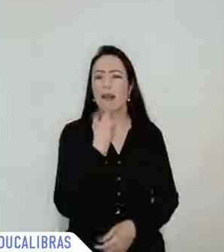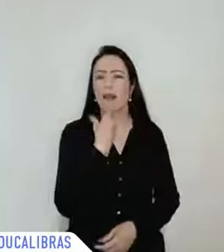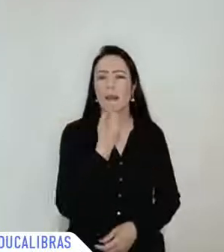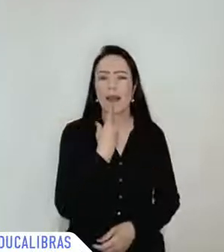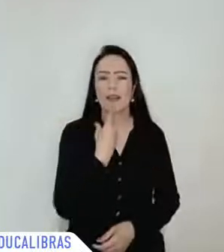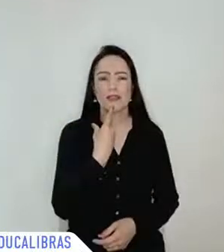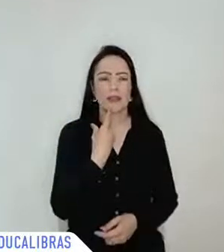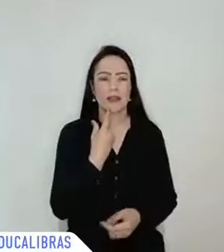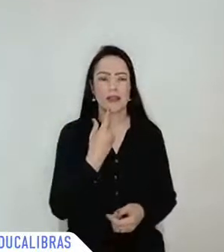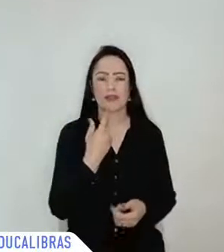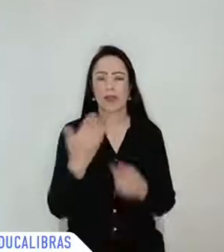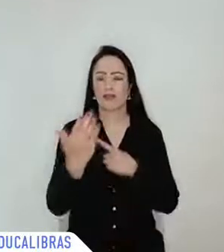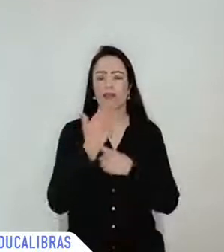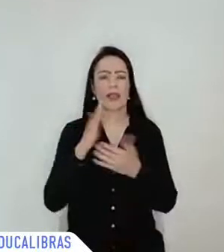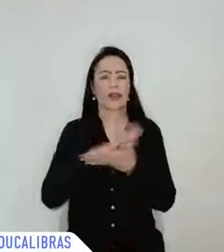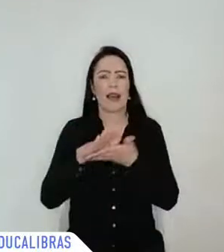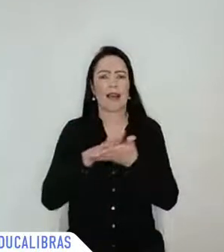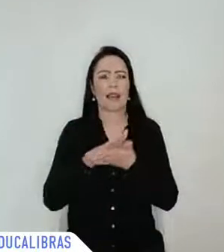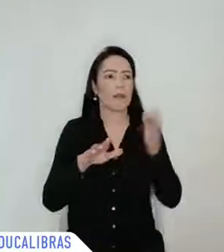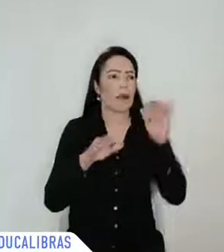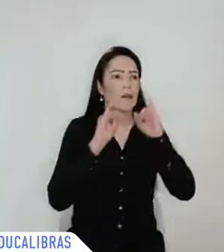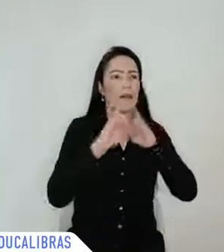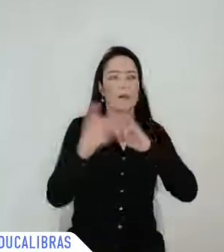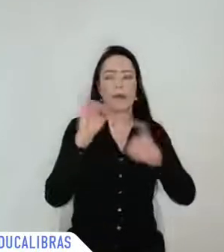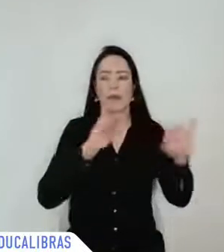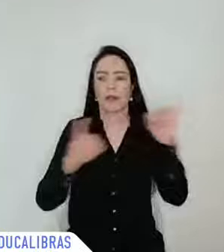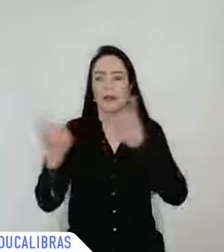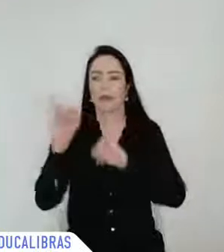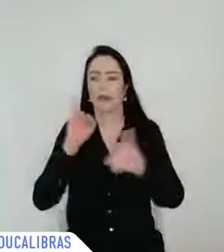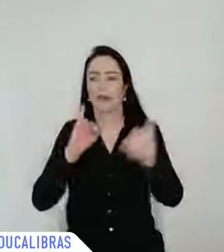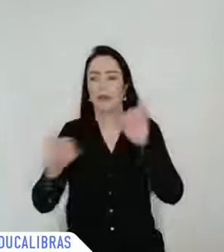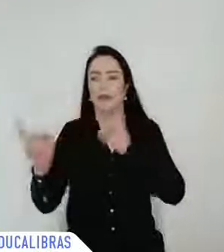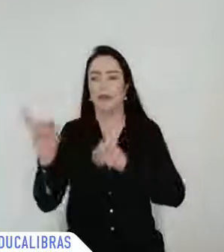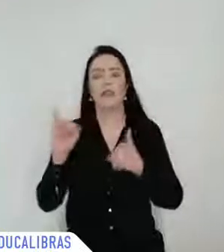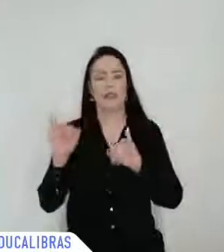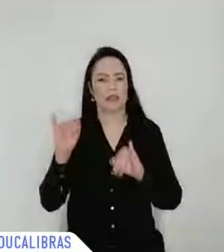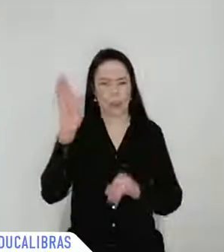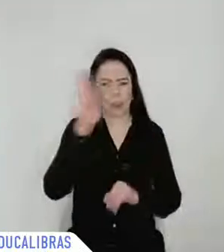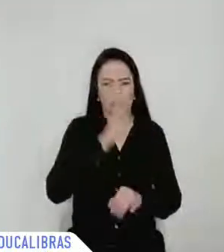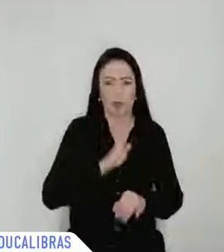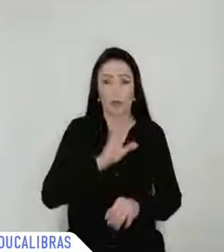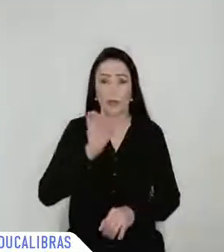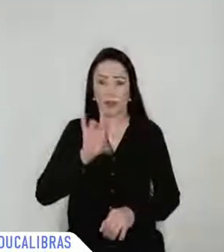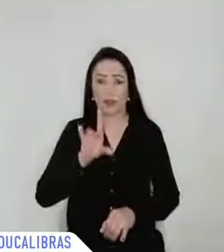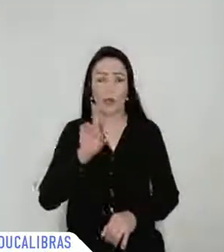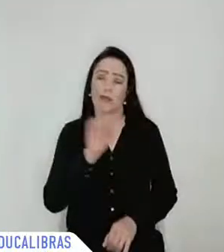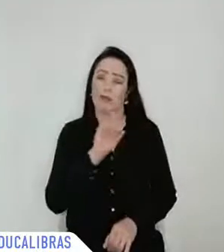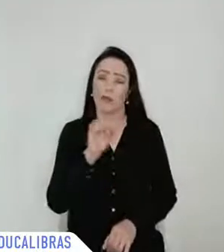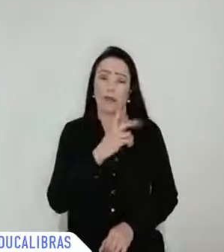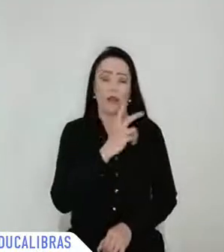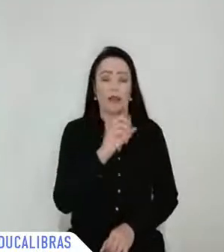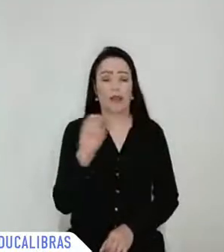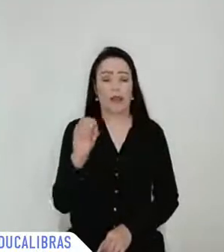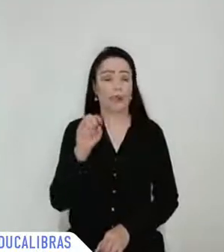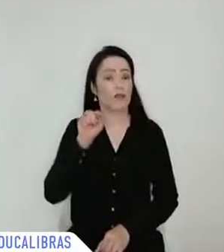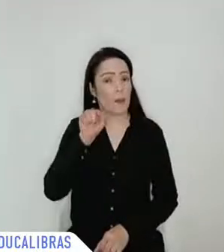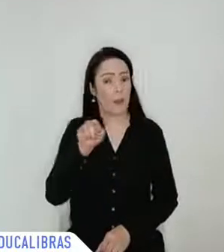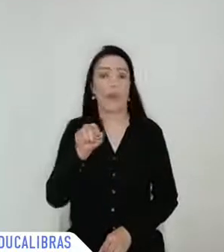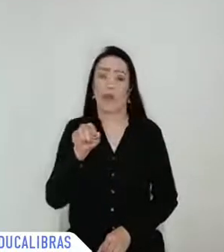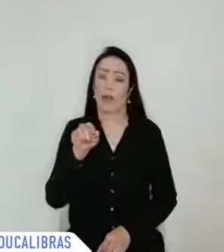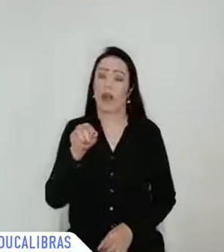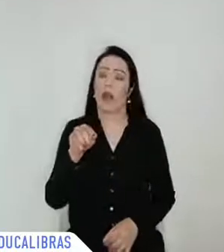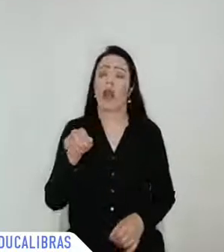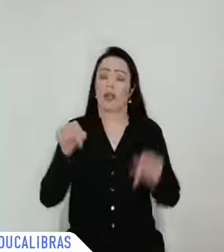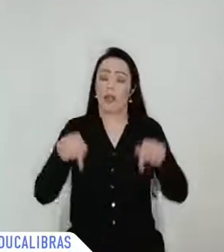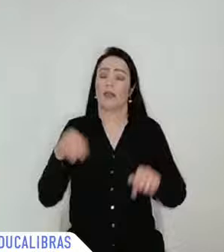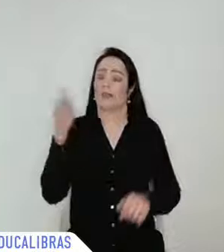hear regarding treatments that are not effective and all the consequences it's bringing, not